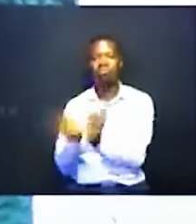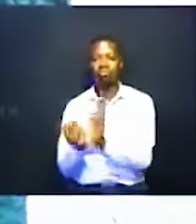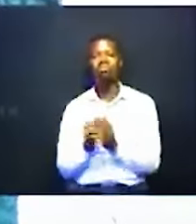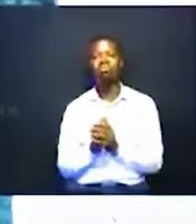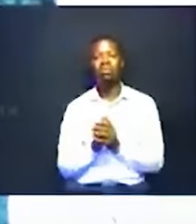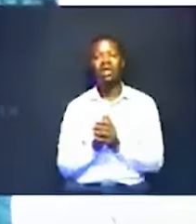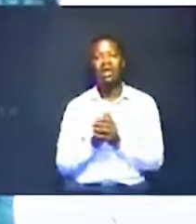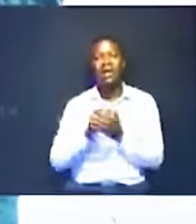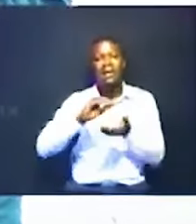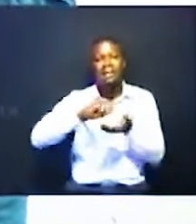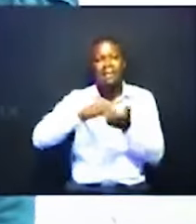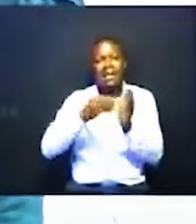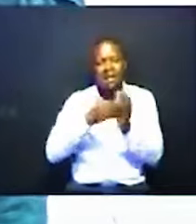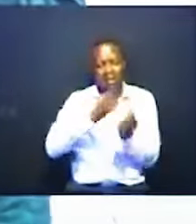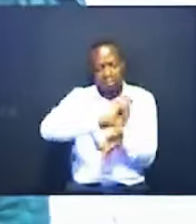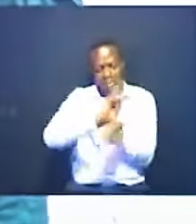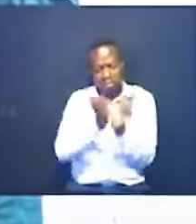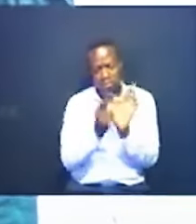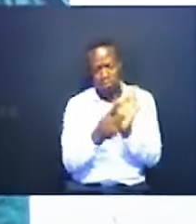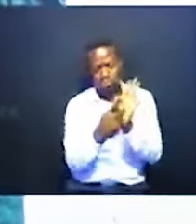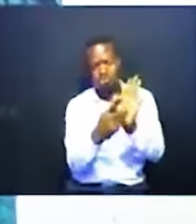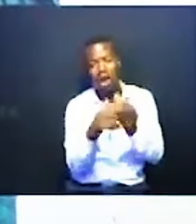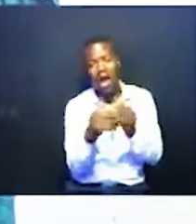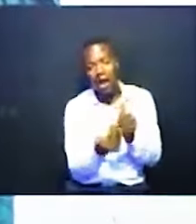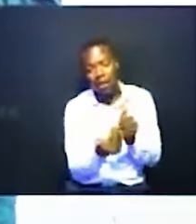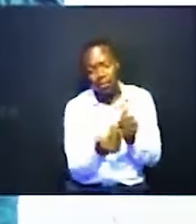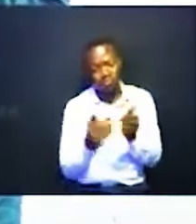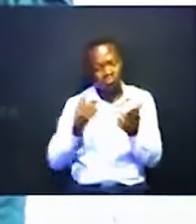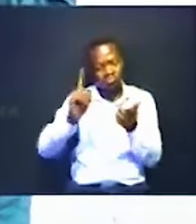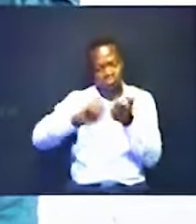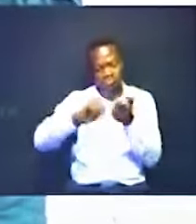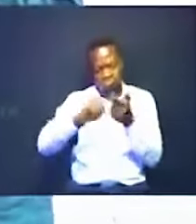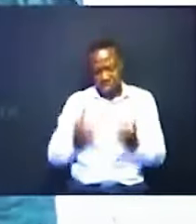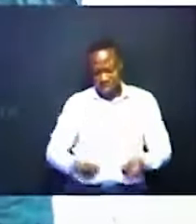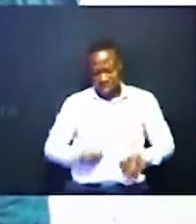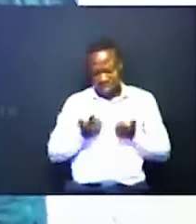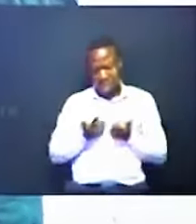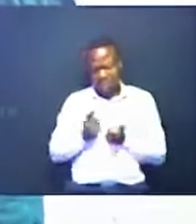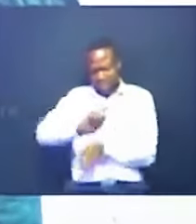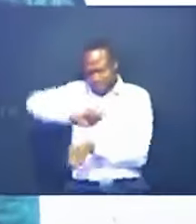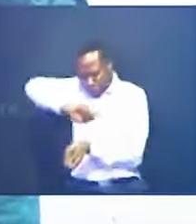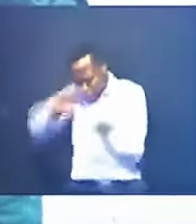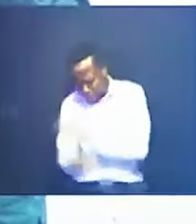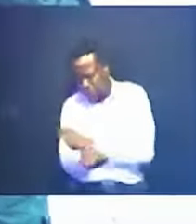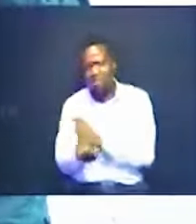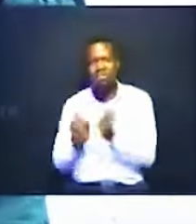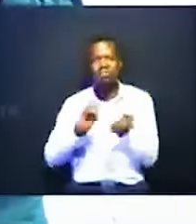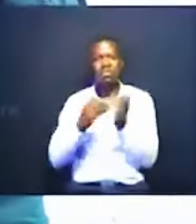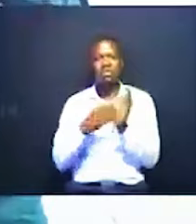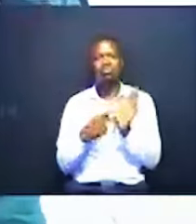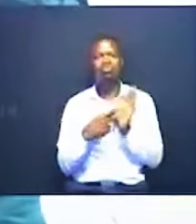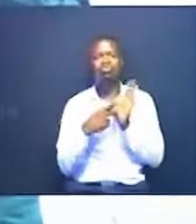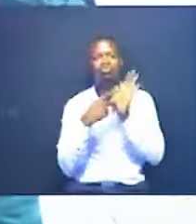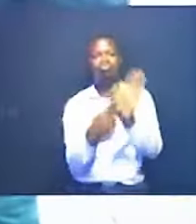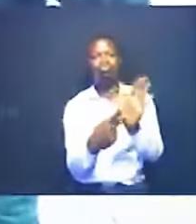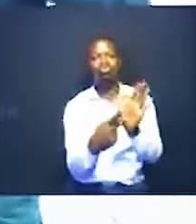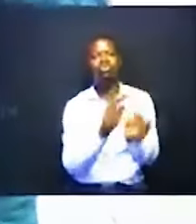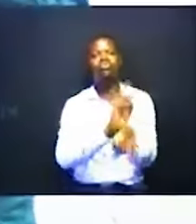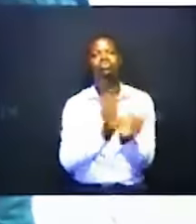We need to prove our repentance by a changed life.